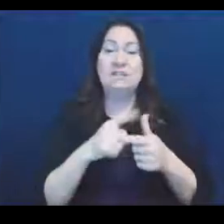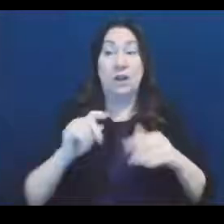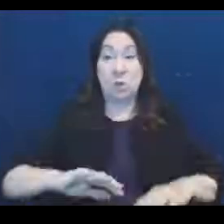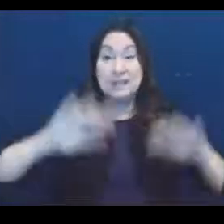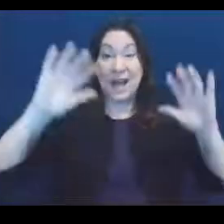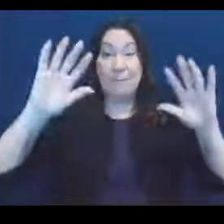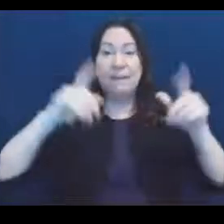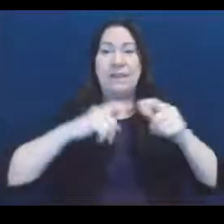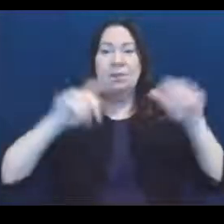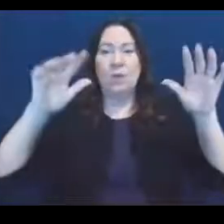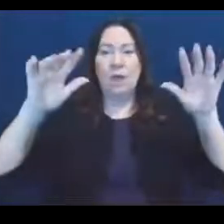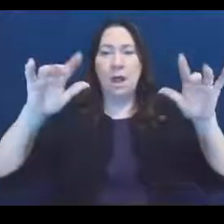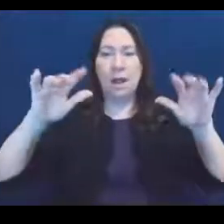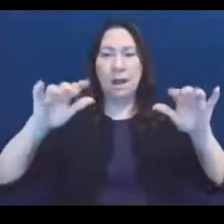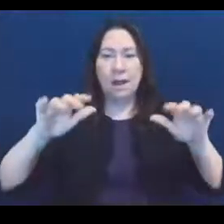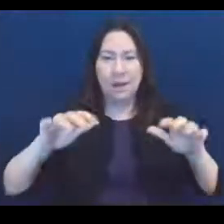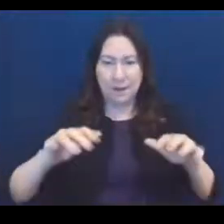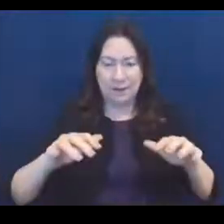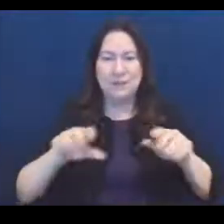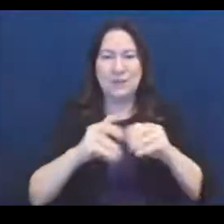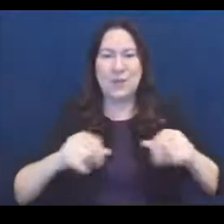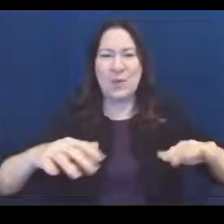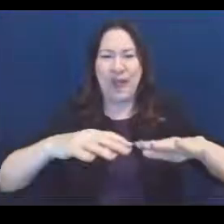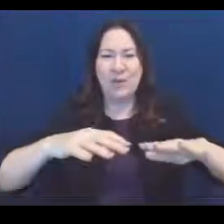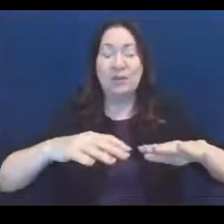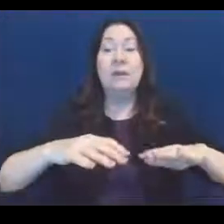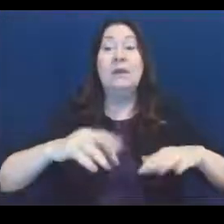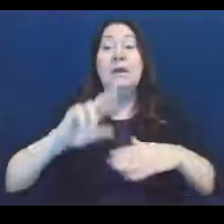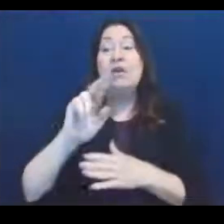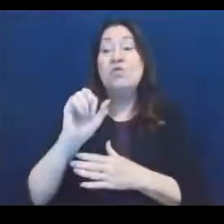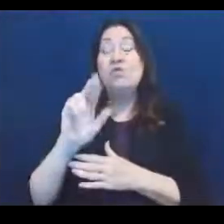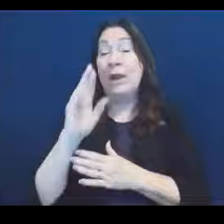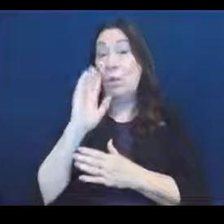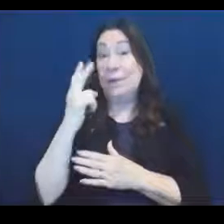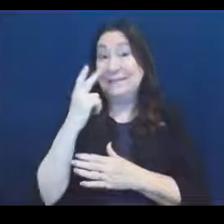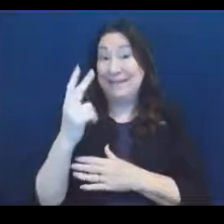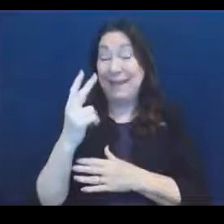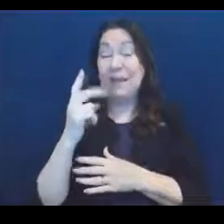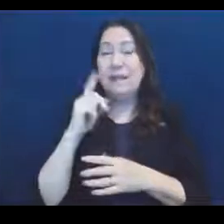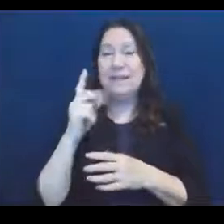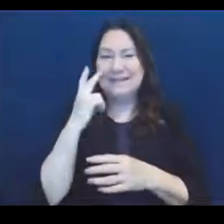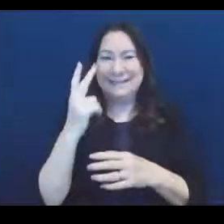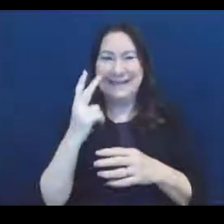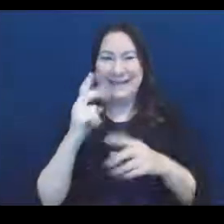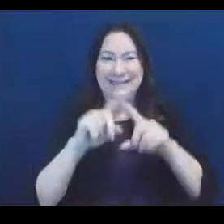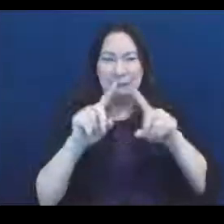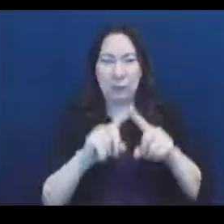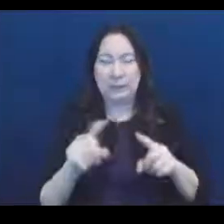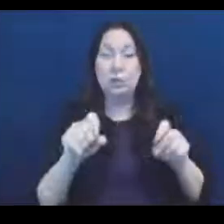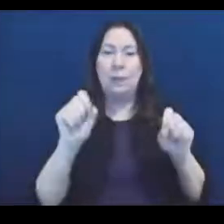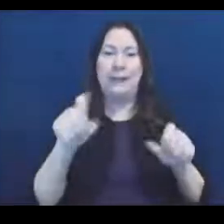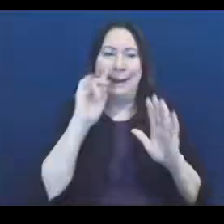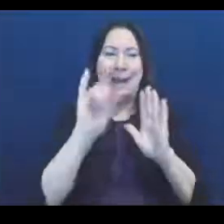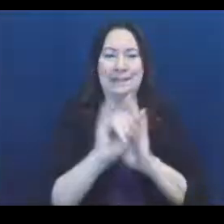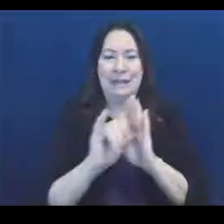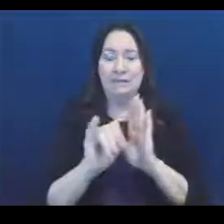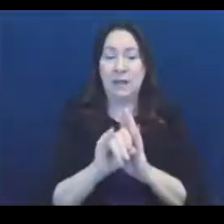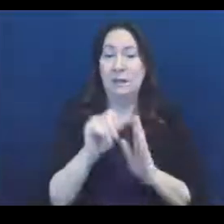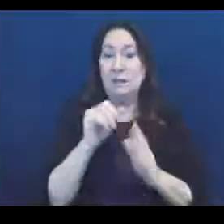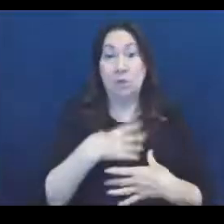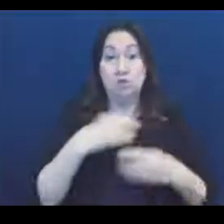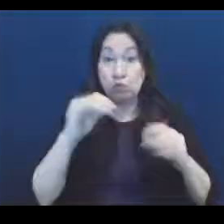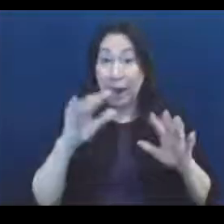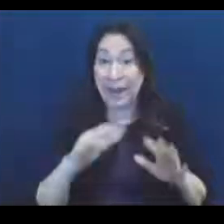can actually see that, and using that differential reflectivity and some other techniques we have as well, we can identify that it's not raindrops we're looking